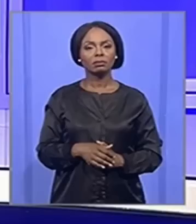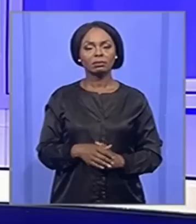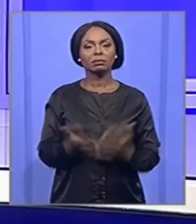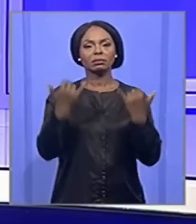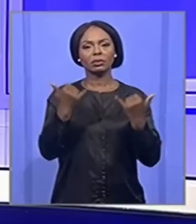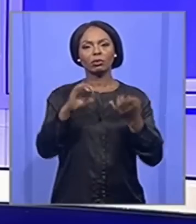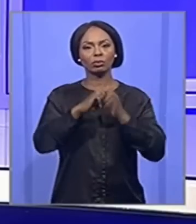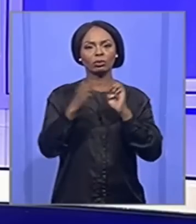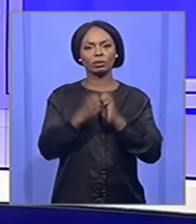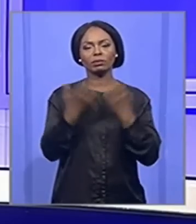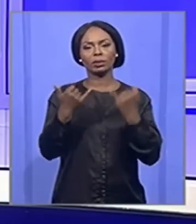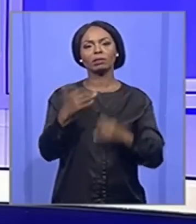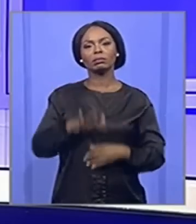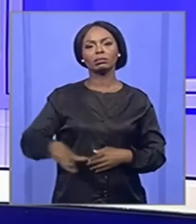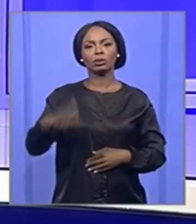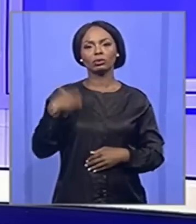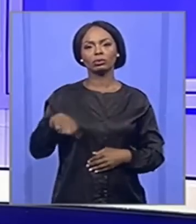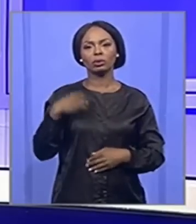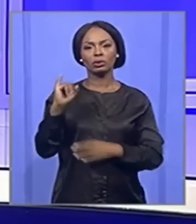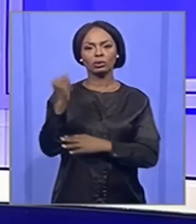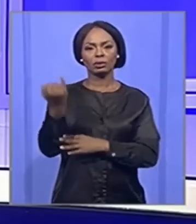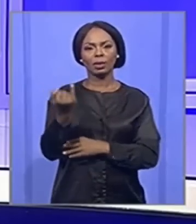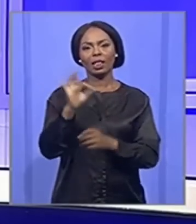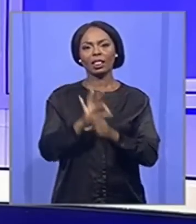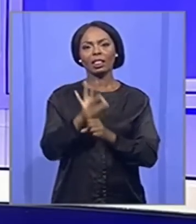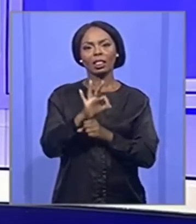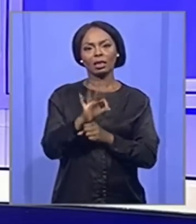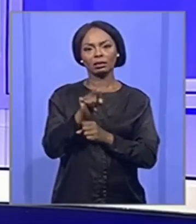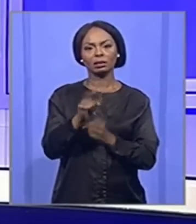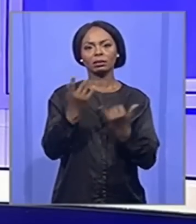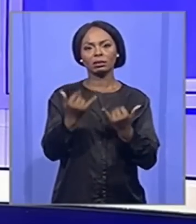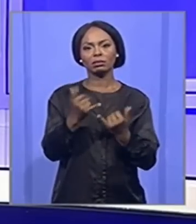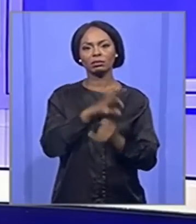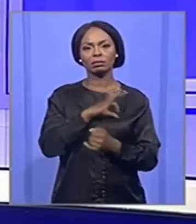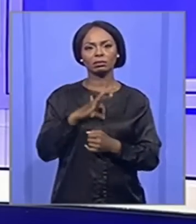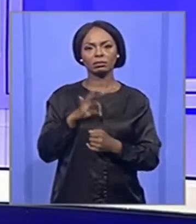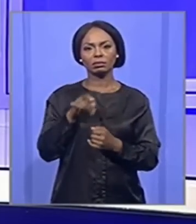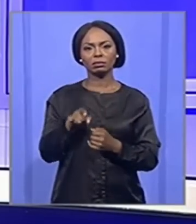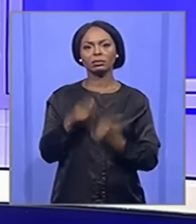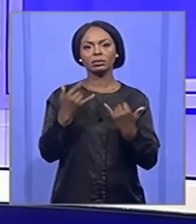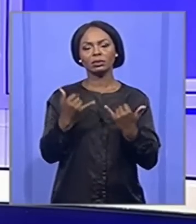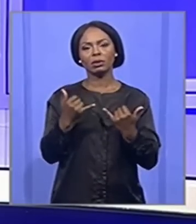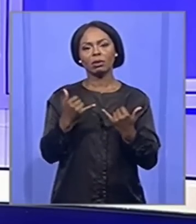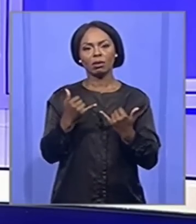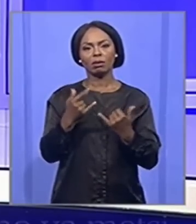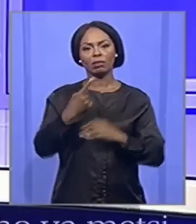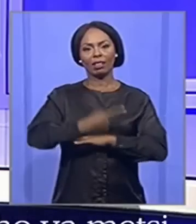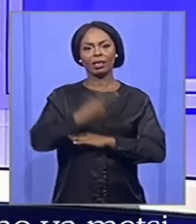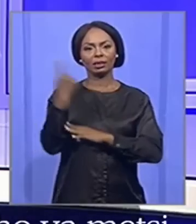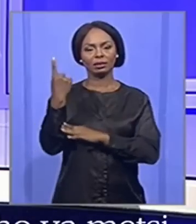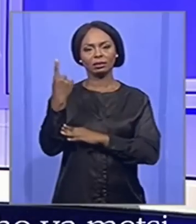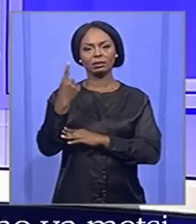ha mathata phepelo ya metsi masepaleng wa City of Johannesburg a kena letsatsing la 13, Meyara Kabelo Gwamanda o kopile